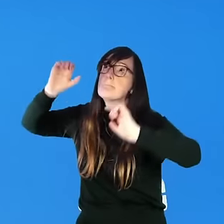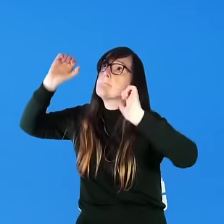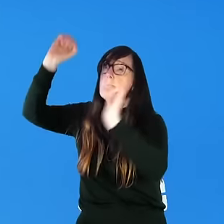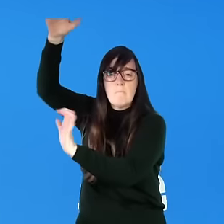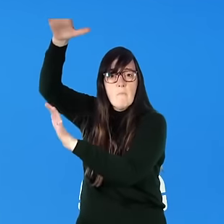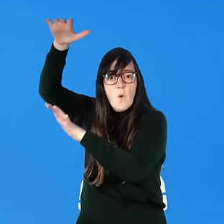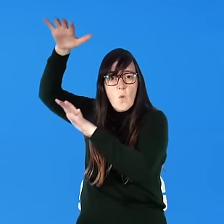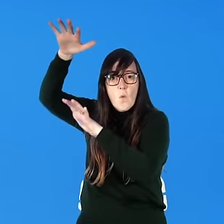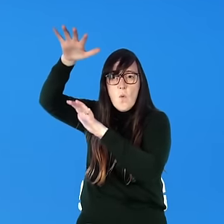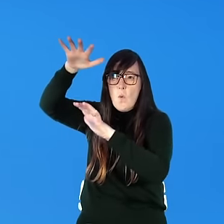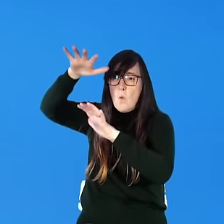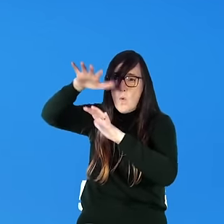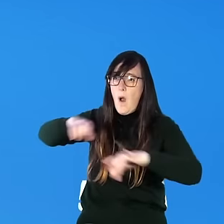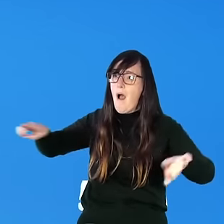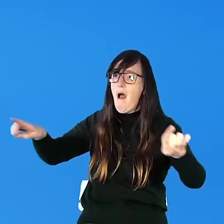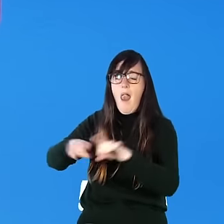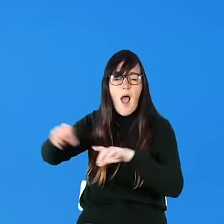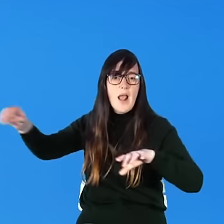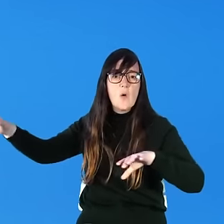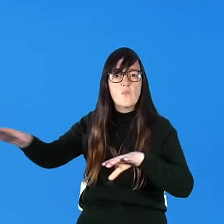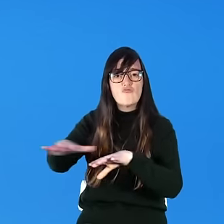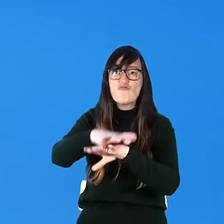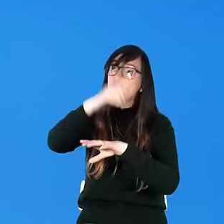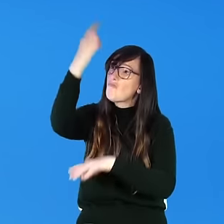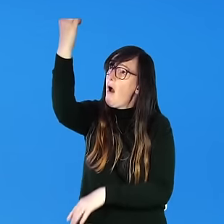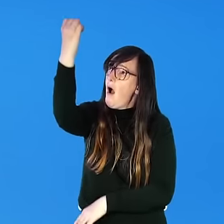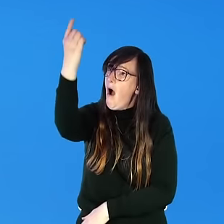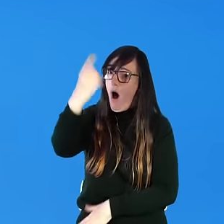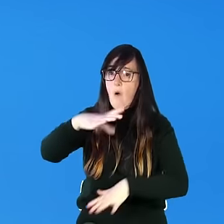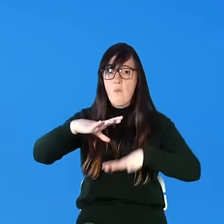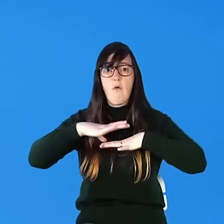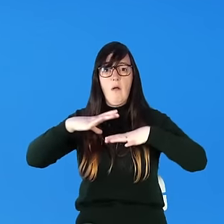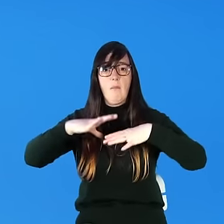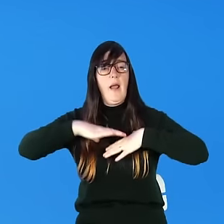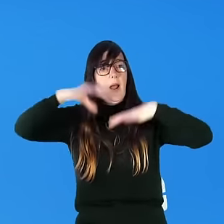from heaven like a bride prepared for her husband.